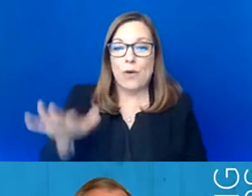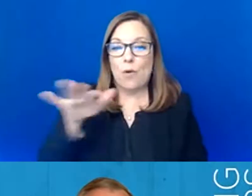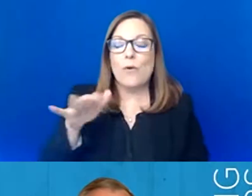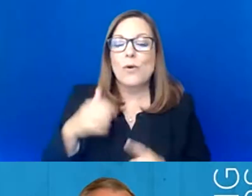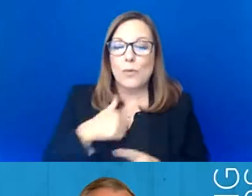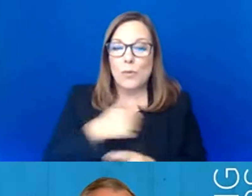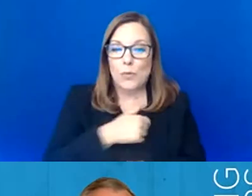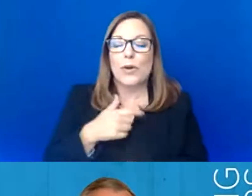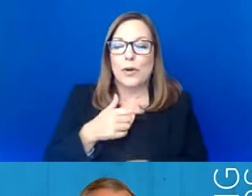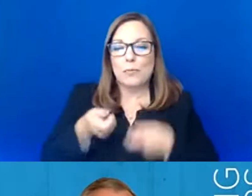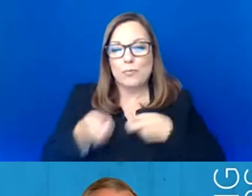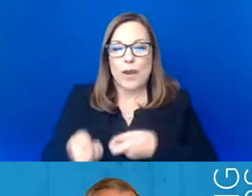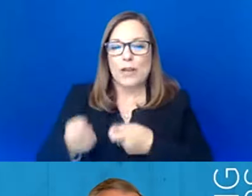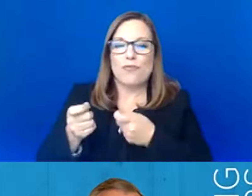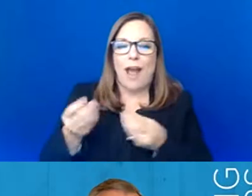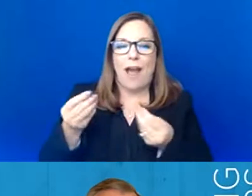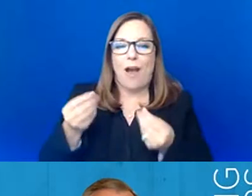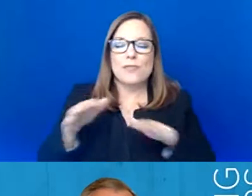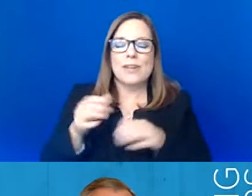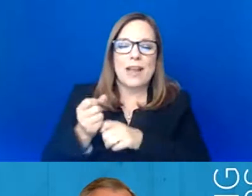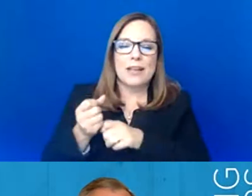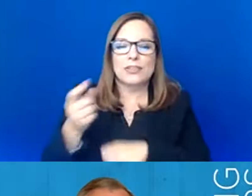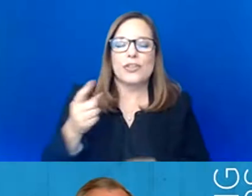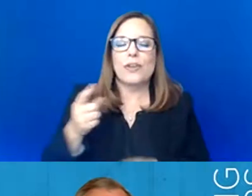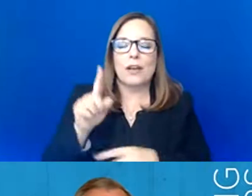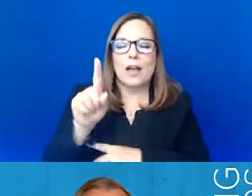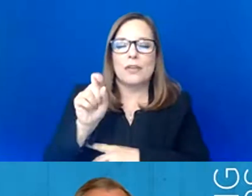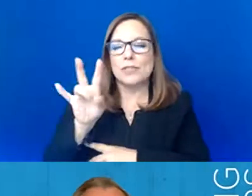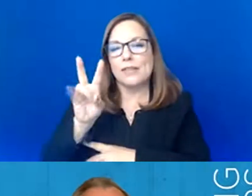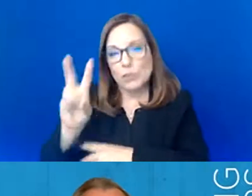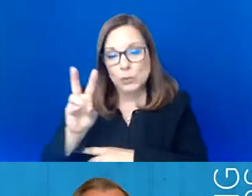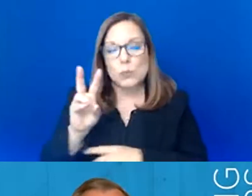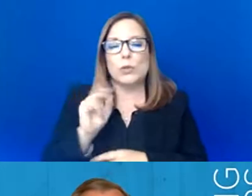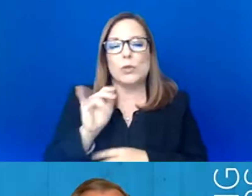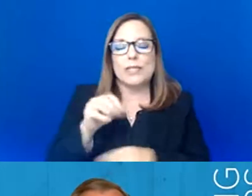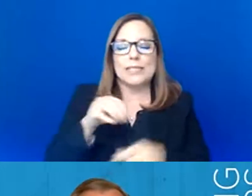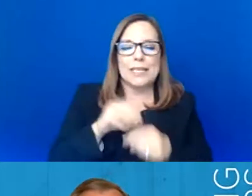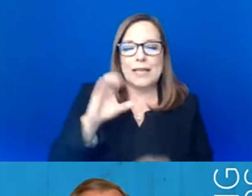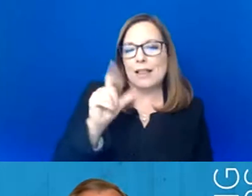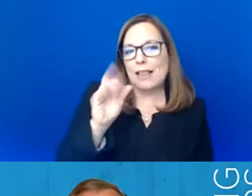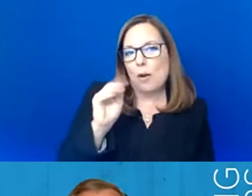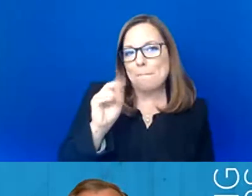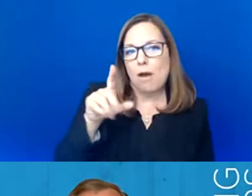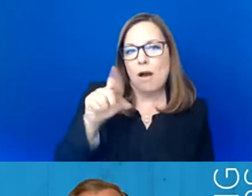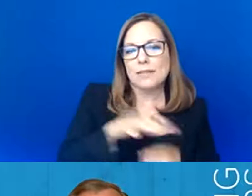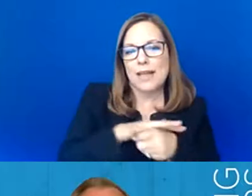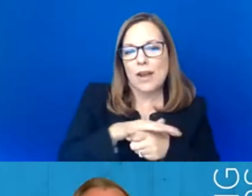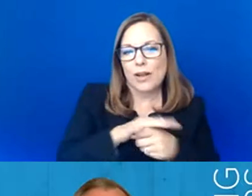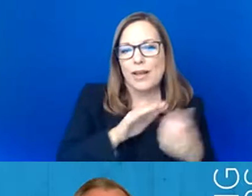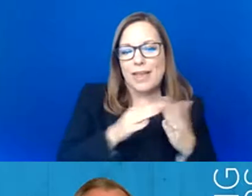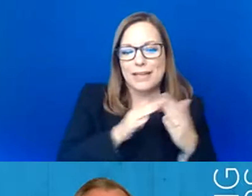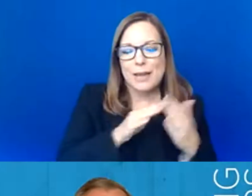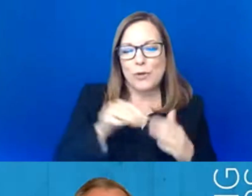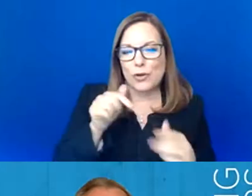breaking ground next year on 172 units in the Claremont neighborhood of San Diego. We